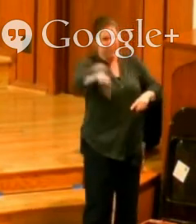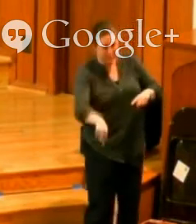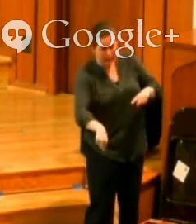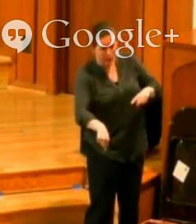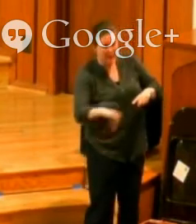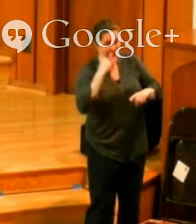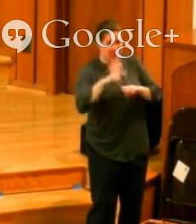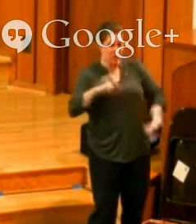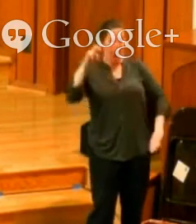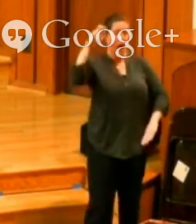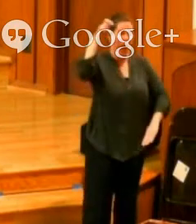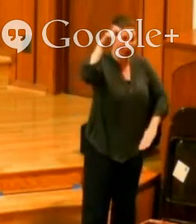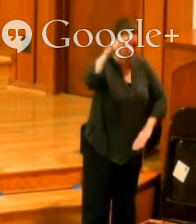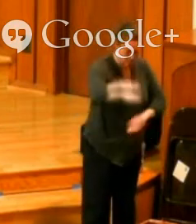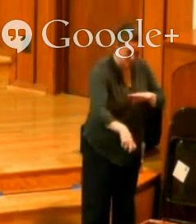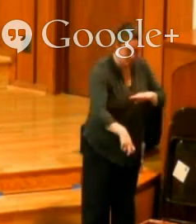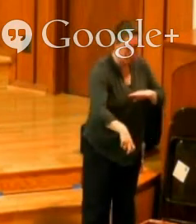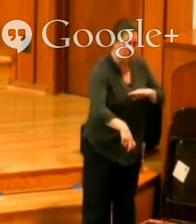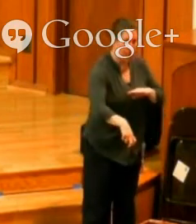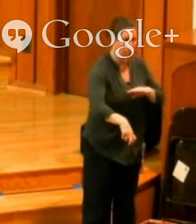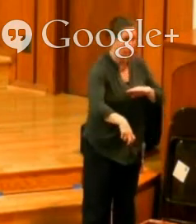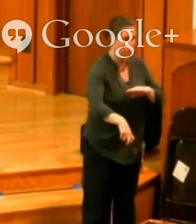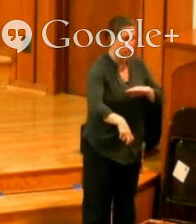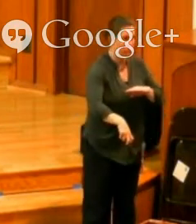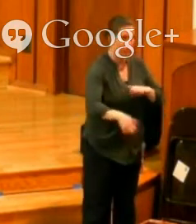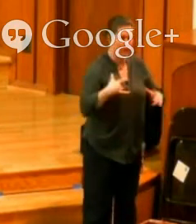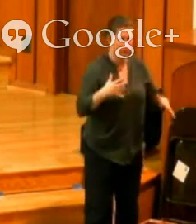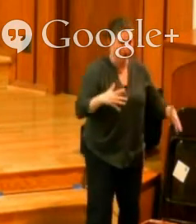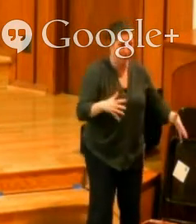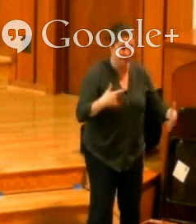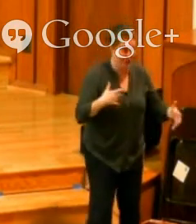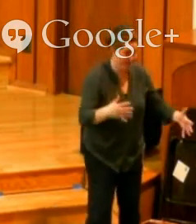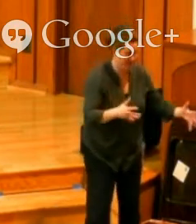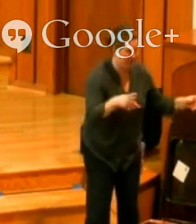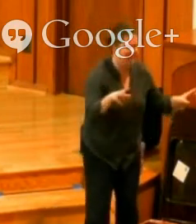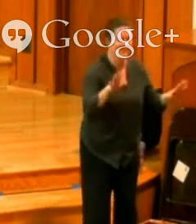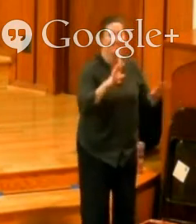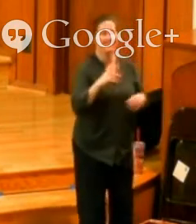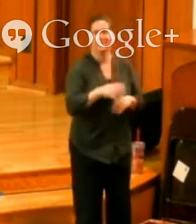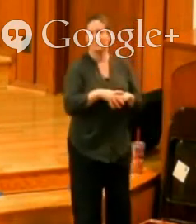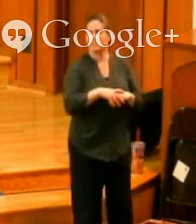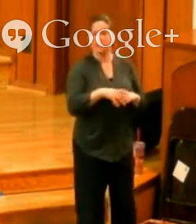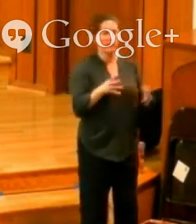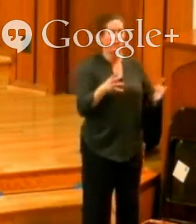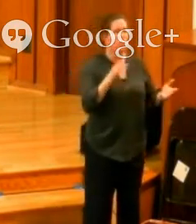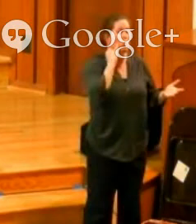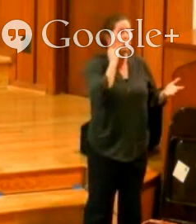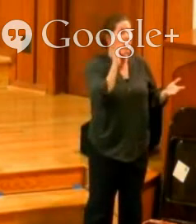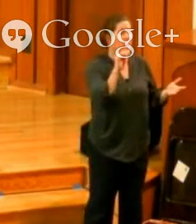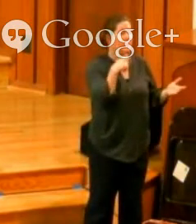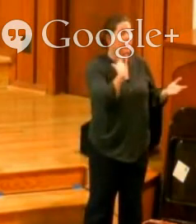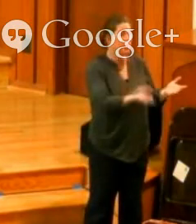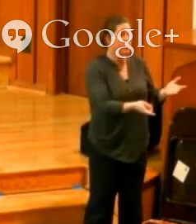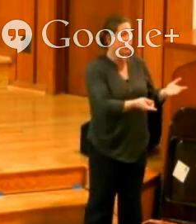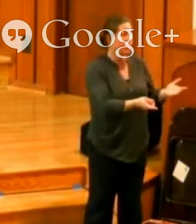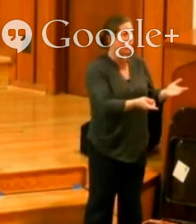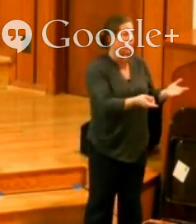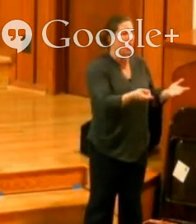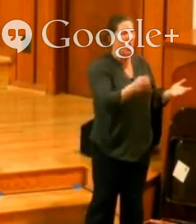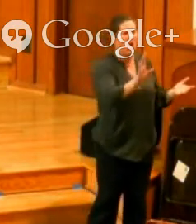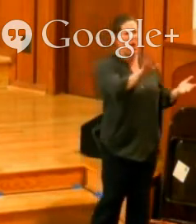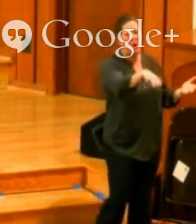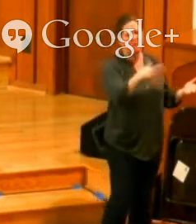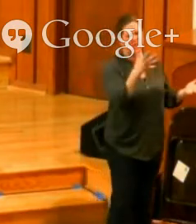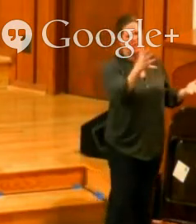the stage, right? Jumped off the stage. Was anyone nervous when I did that? What if I were to tell you, you know what? I don't believe in that silly law